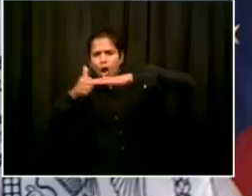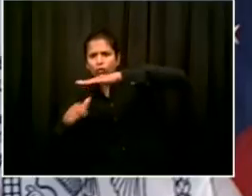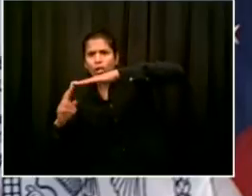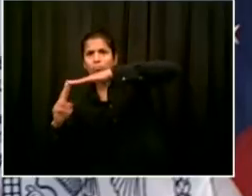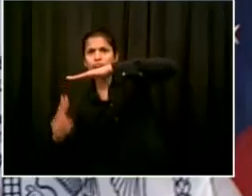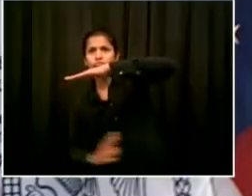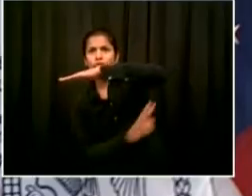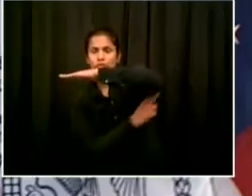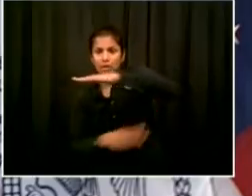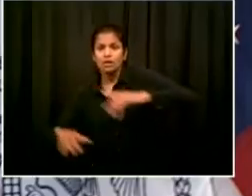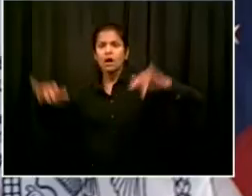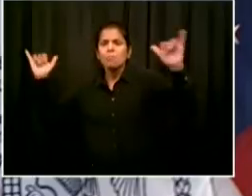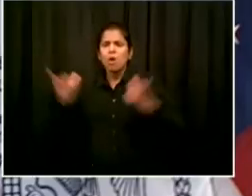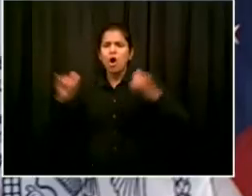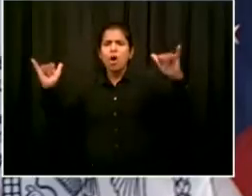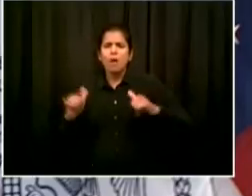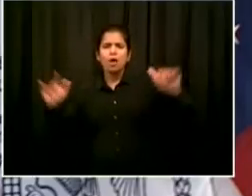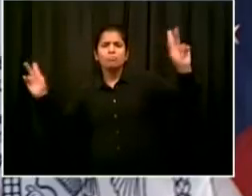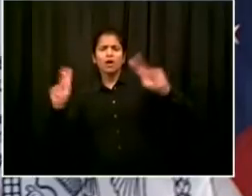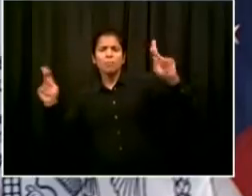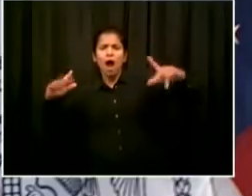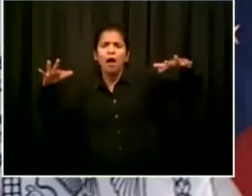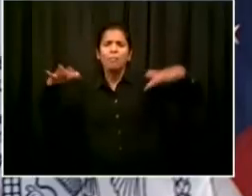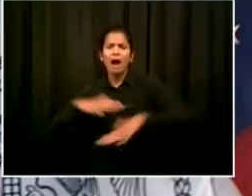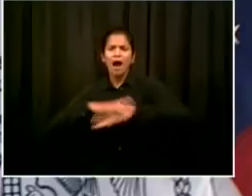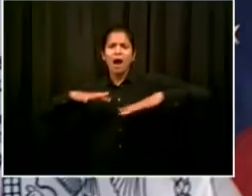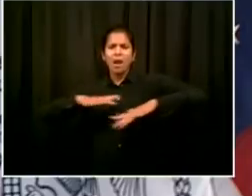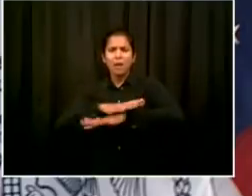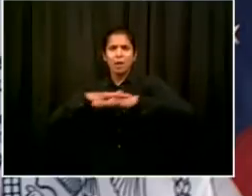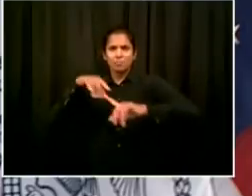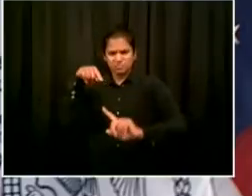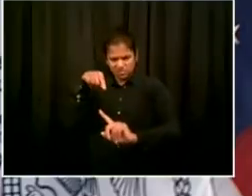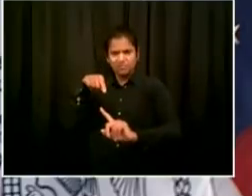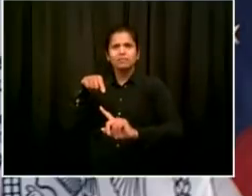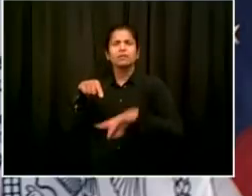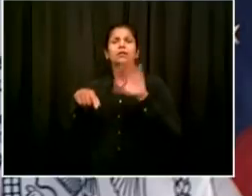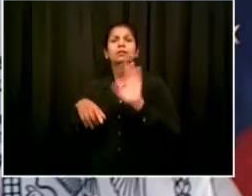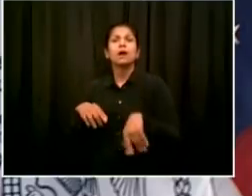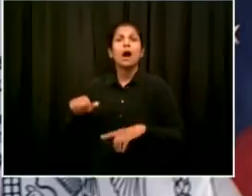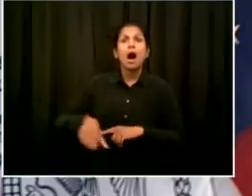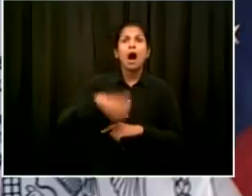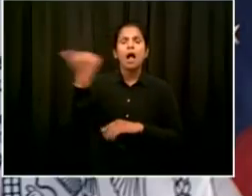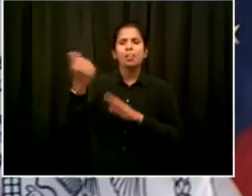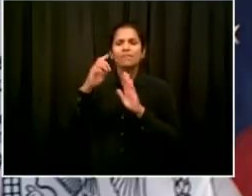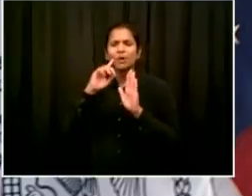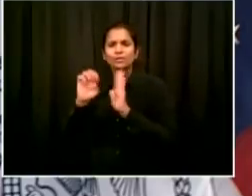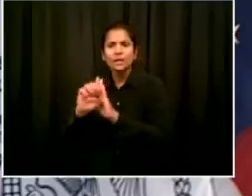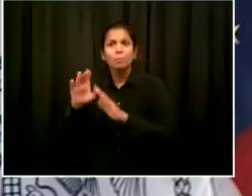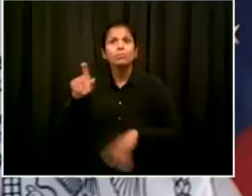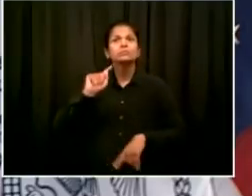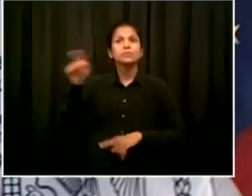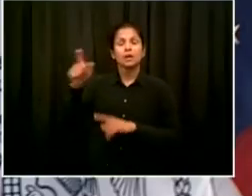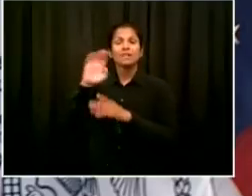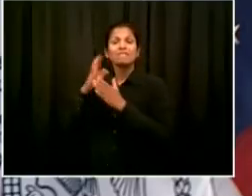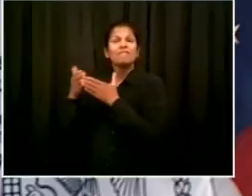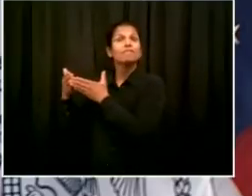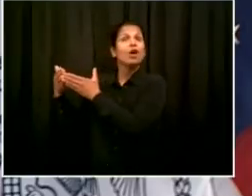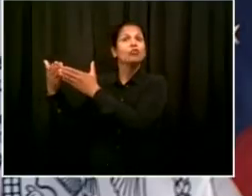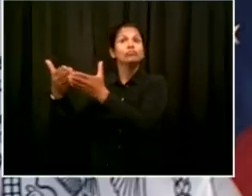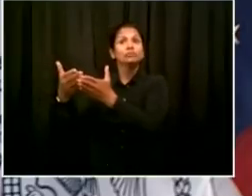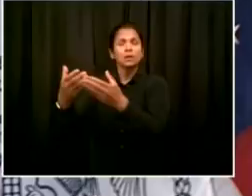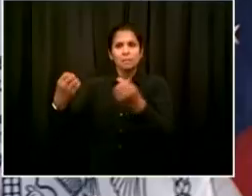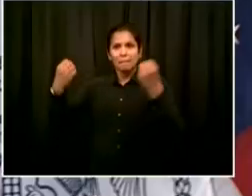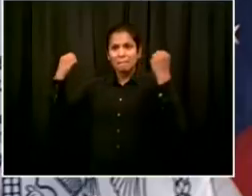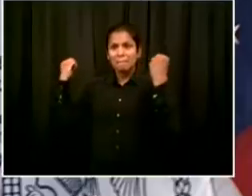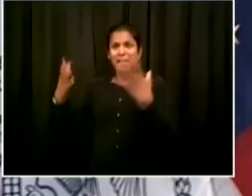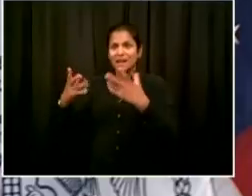Side. Has the health department been tracking how these parties may or may not have been impacting cases in the city? Are there many clusters linked